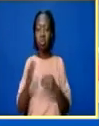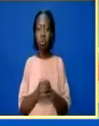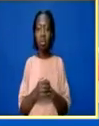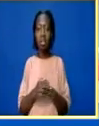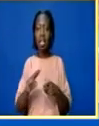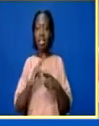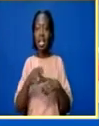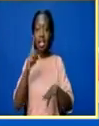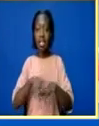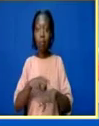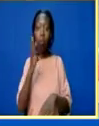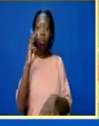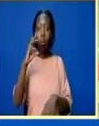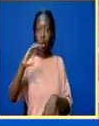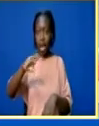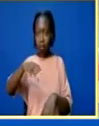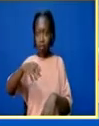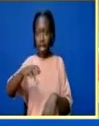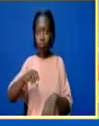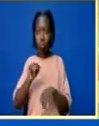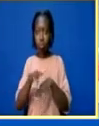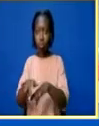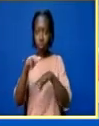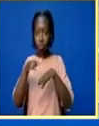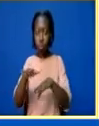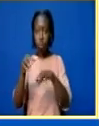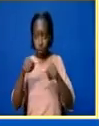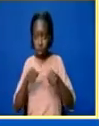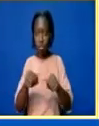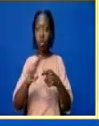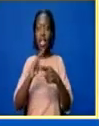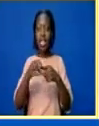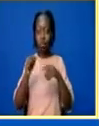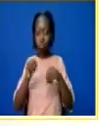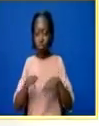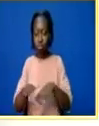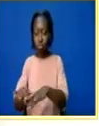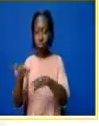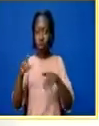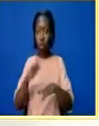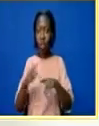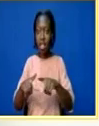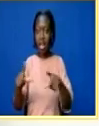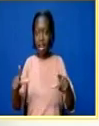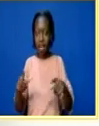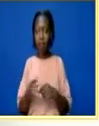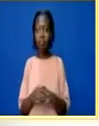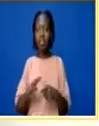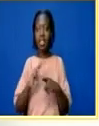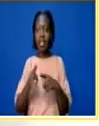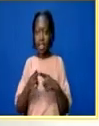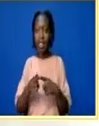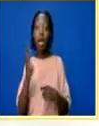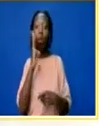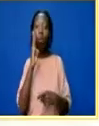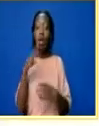a detachment of the topsoil. Very good. Yes. The water hits the ground, splashes. Mm. Once it hits the ground, a hole is dug